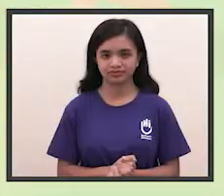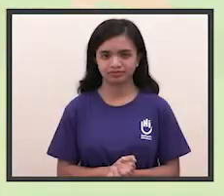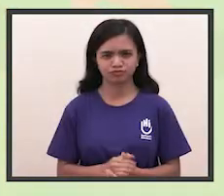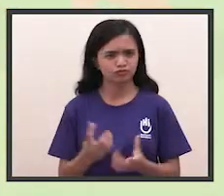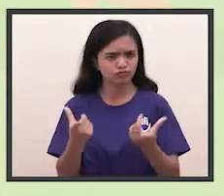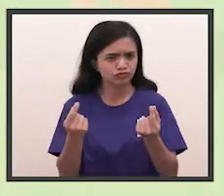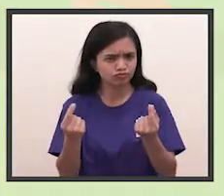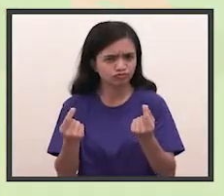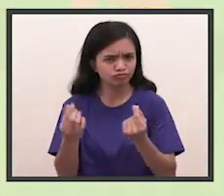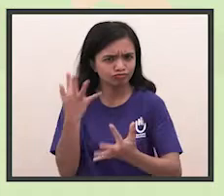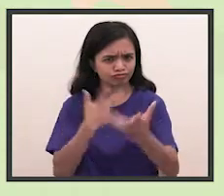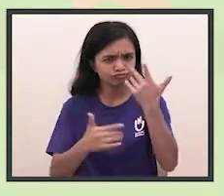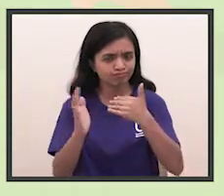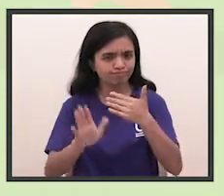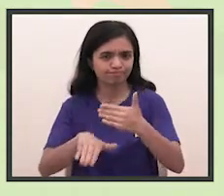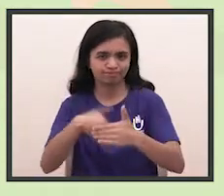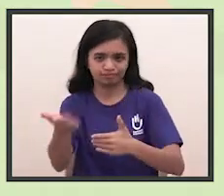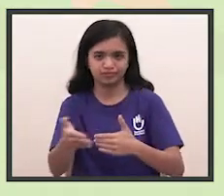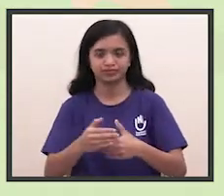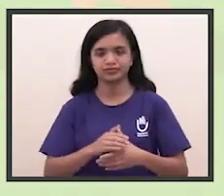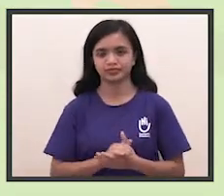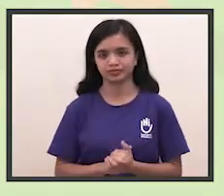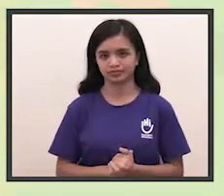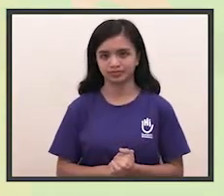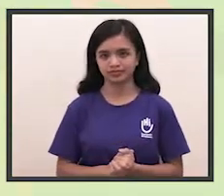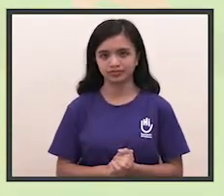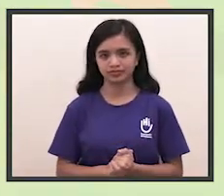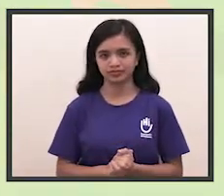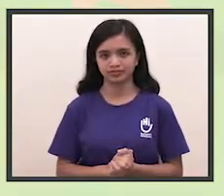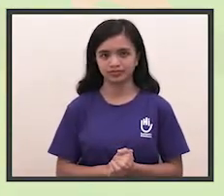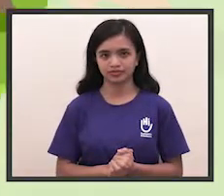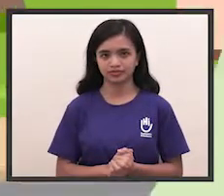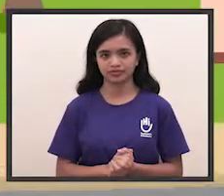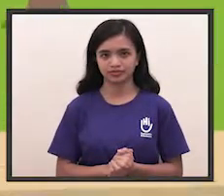What to do during a fire.